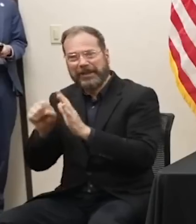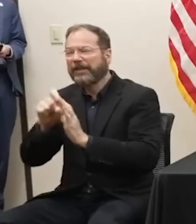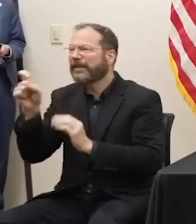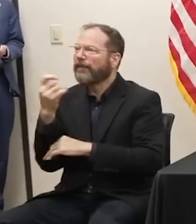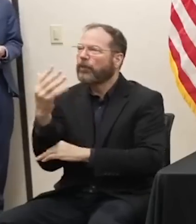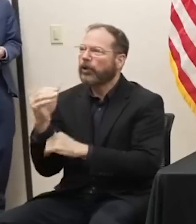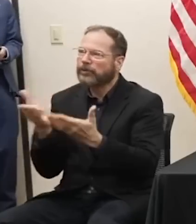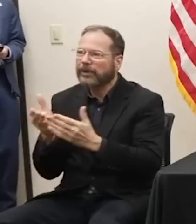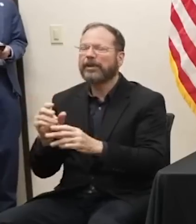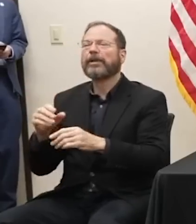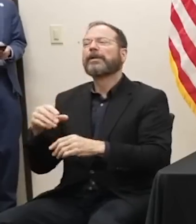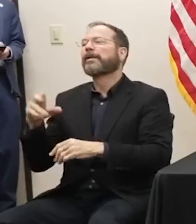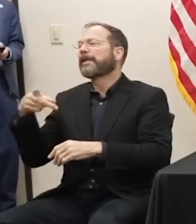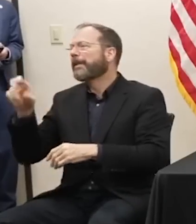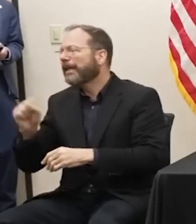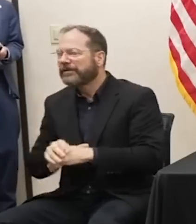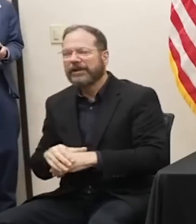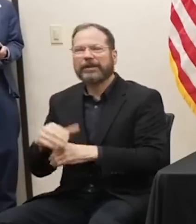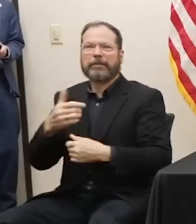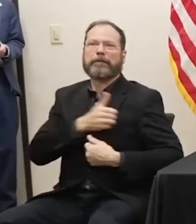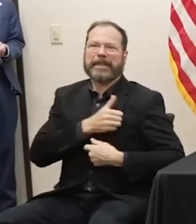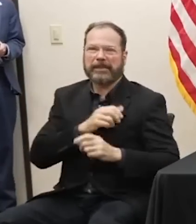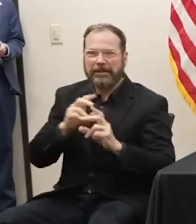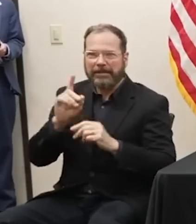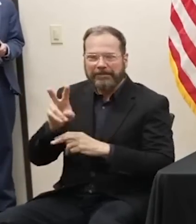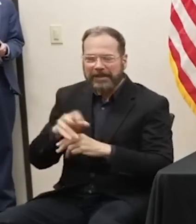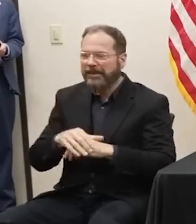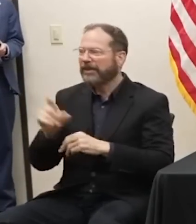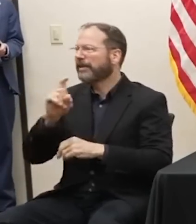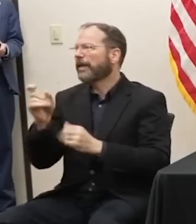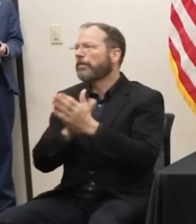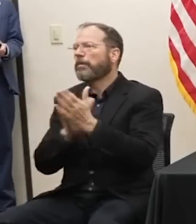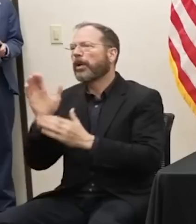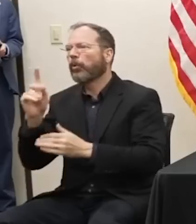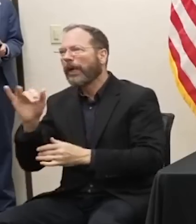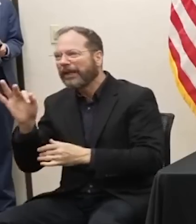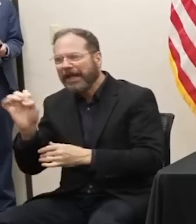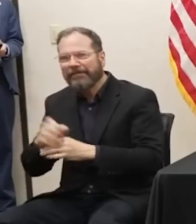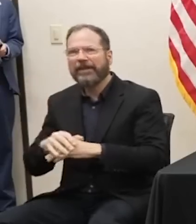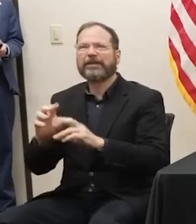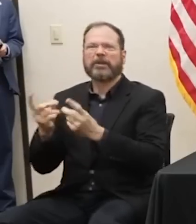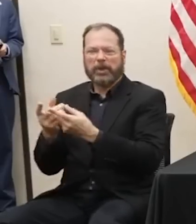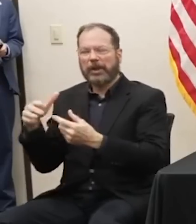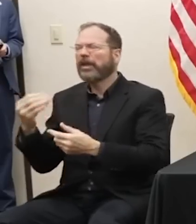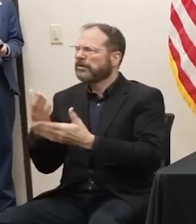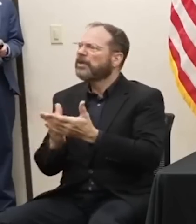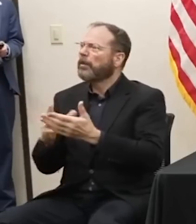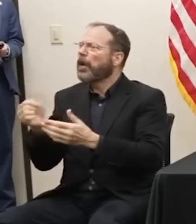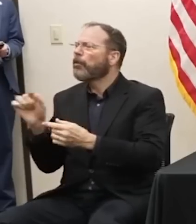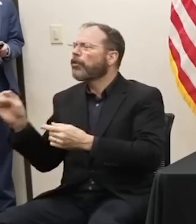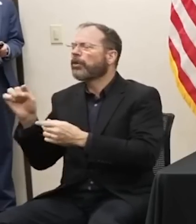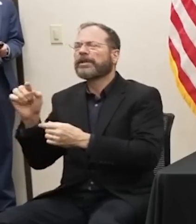Forest Service, the Department of Public Safety, Texas Military Division, Texas Parks and Wildlife Department, and some of our